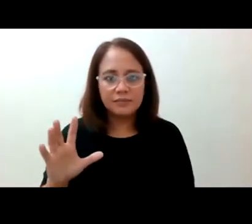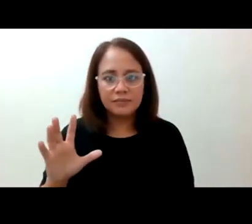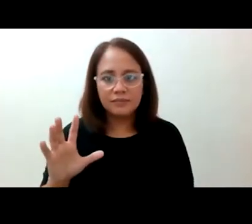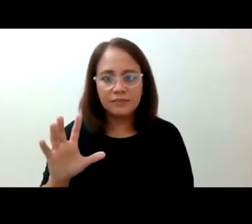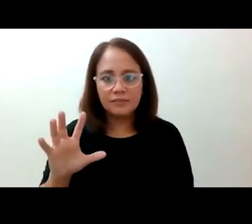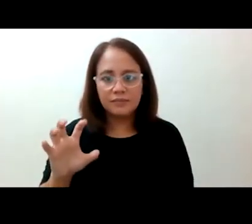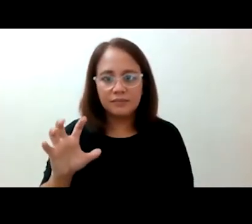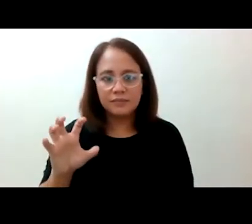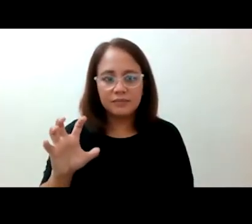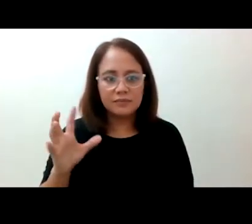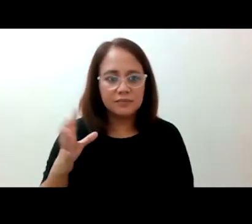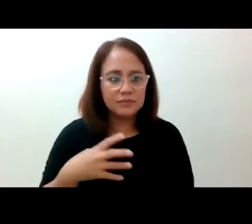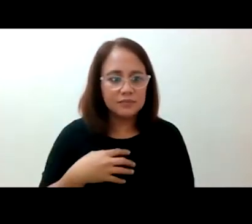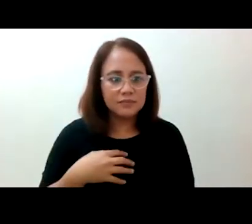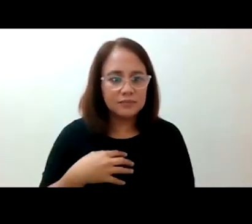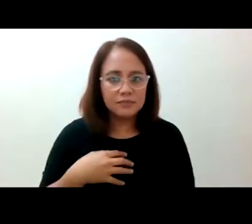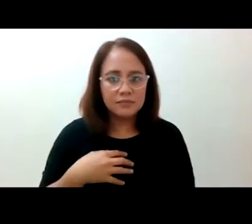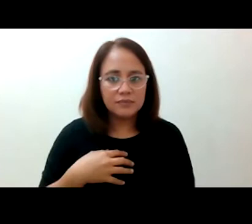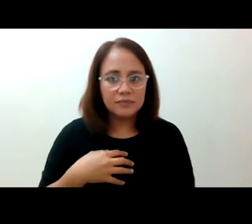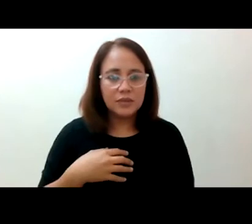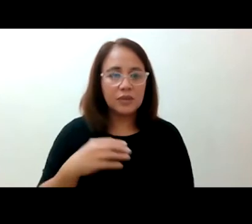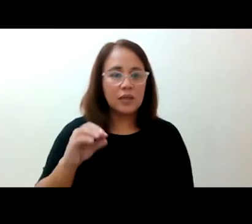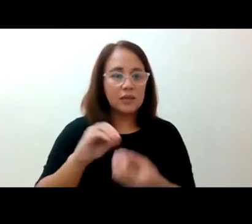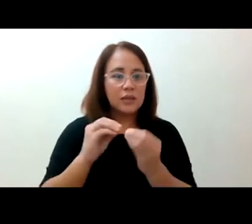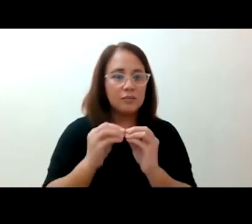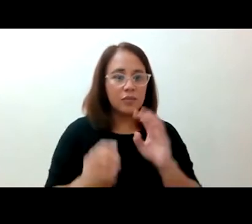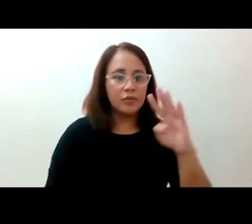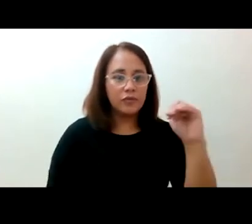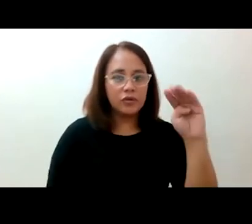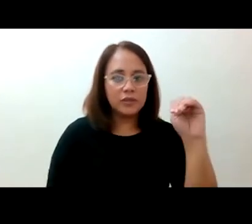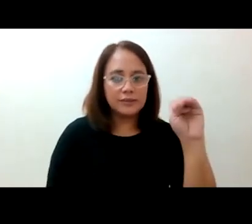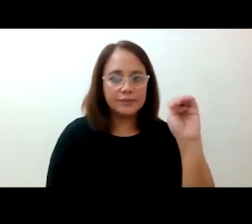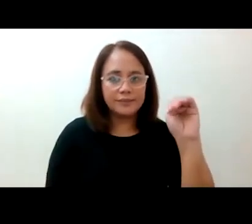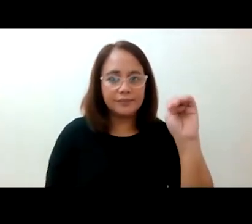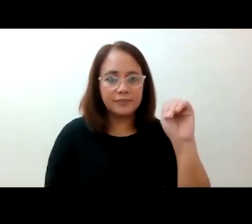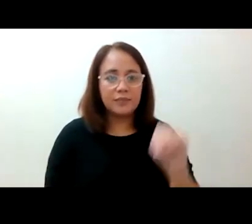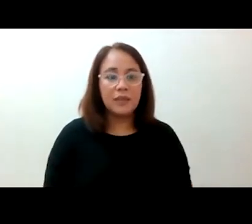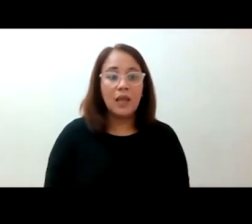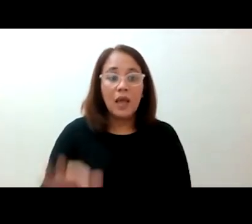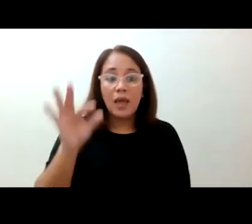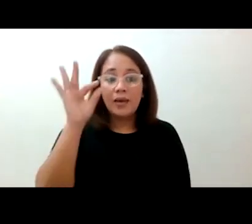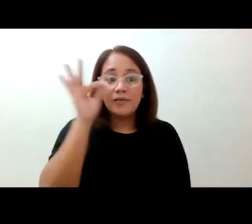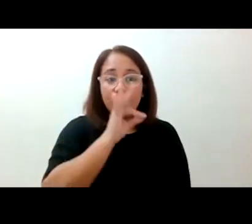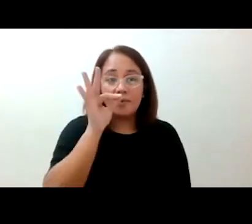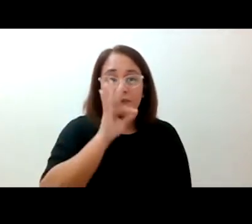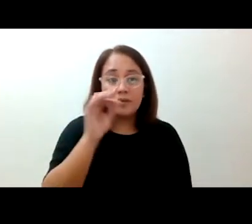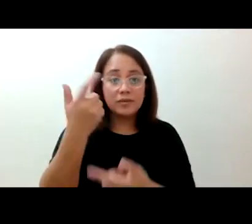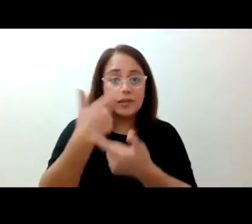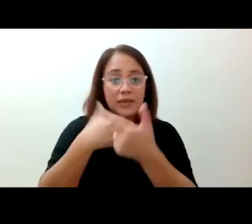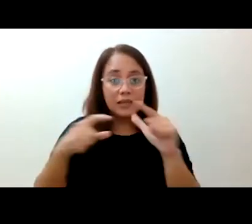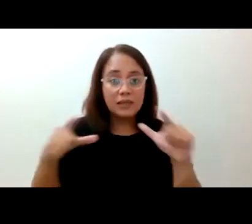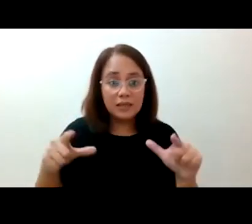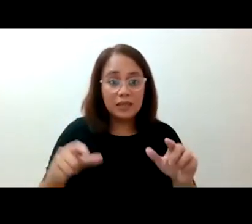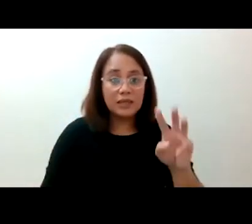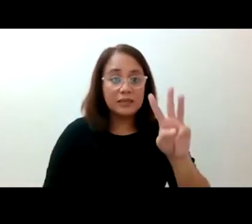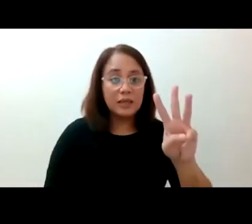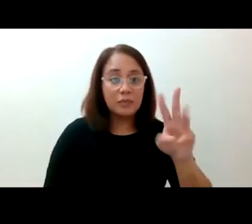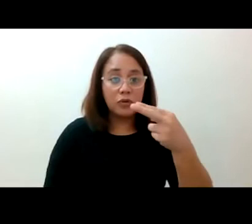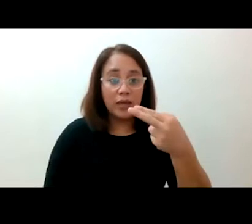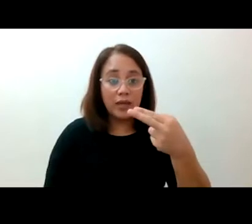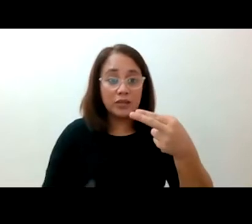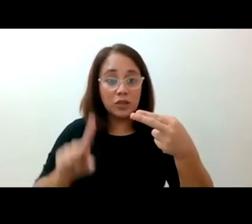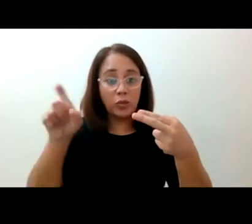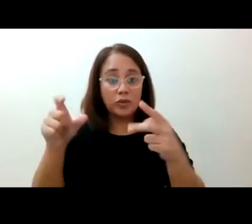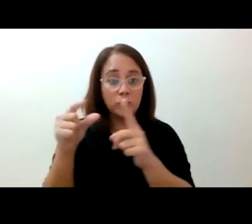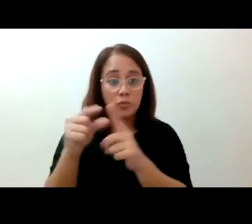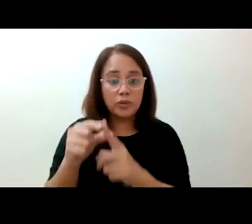Okay. Number 14, Filipino Sign Language WH question words like who